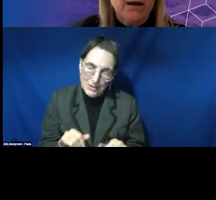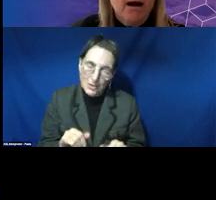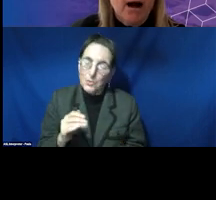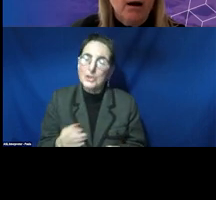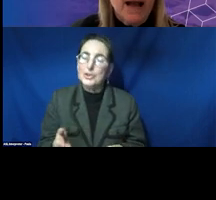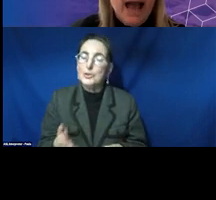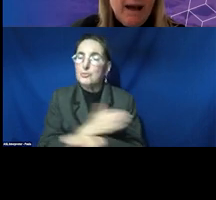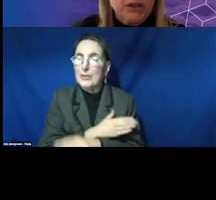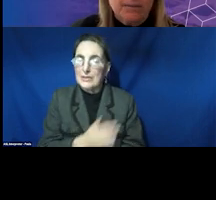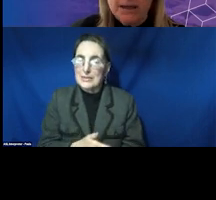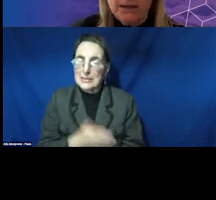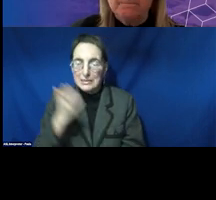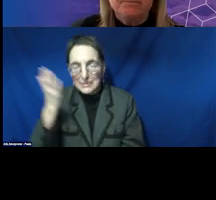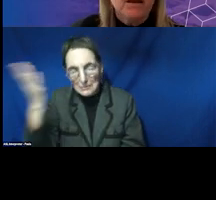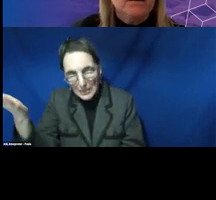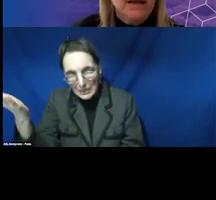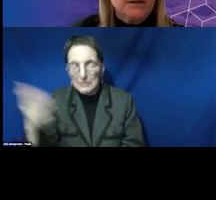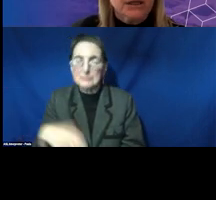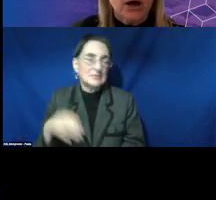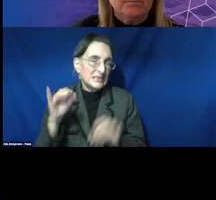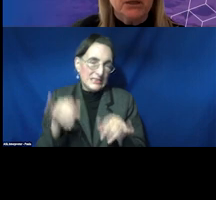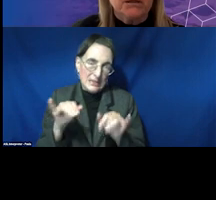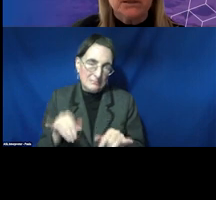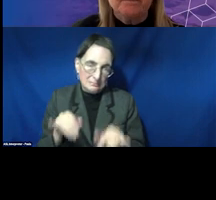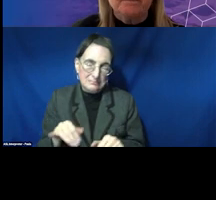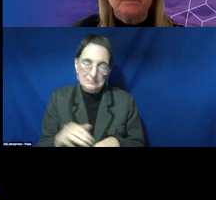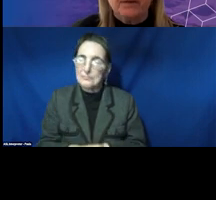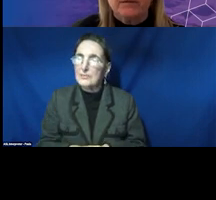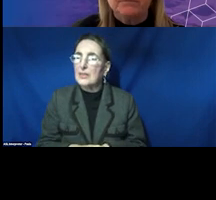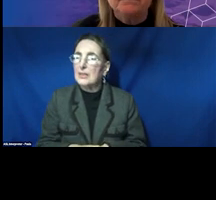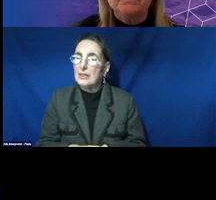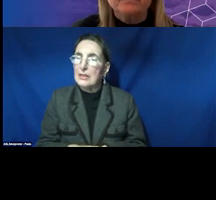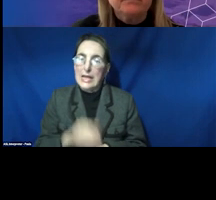previously have submitted. Next slide, please.